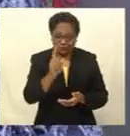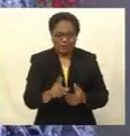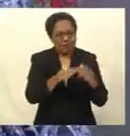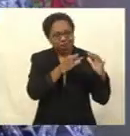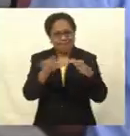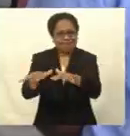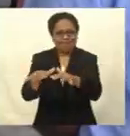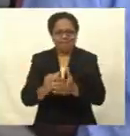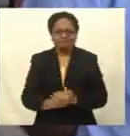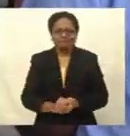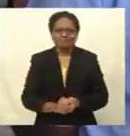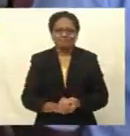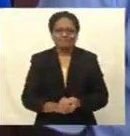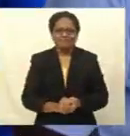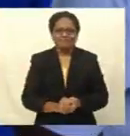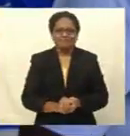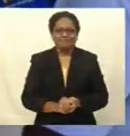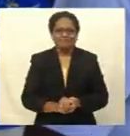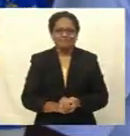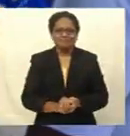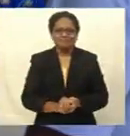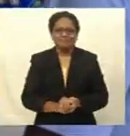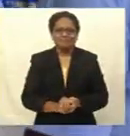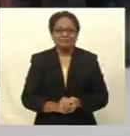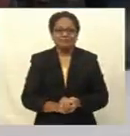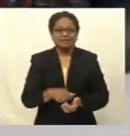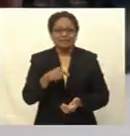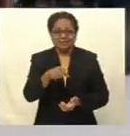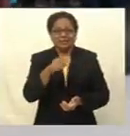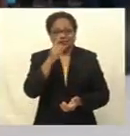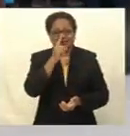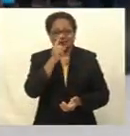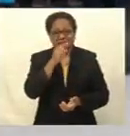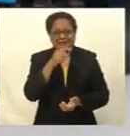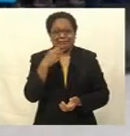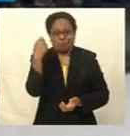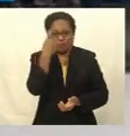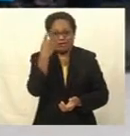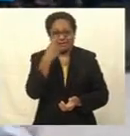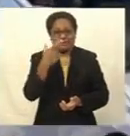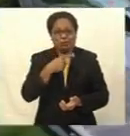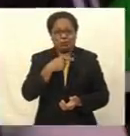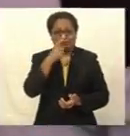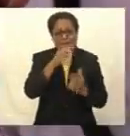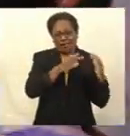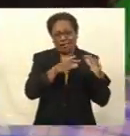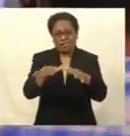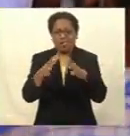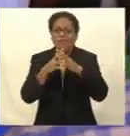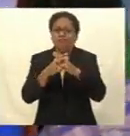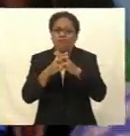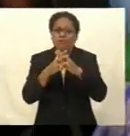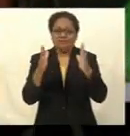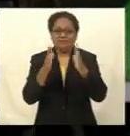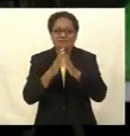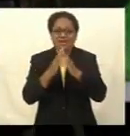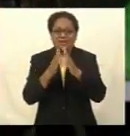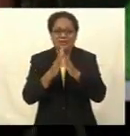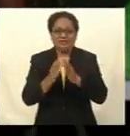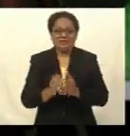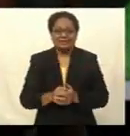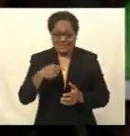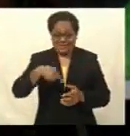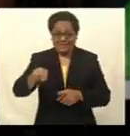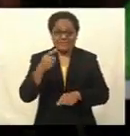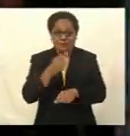this big lineup. There is fear the influx of people coming to the main city may increase, as this is also the week social pensioners will